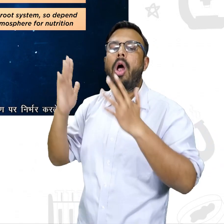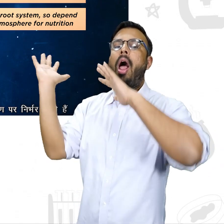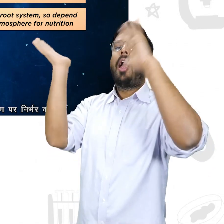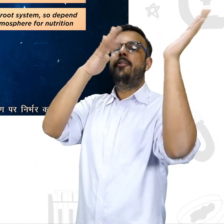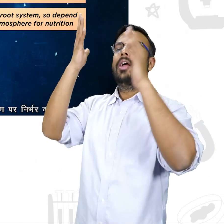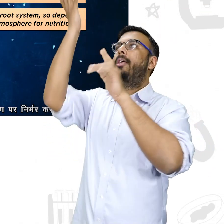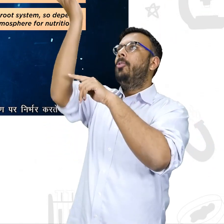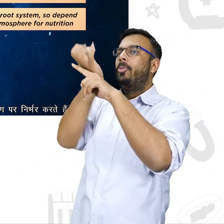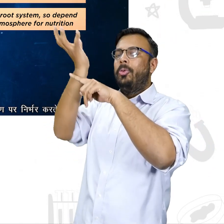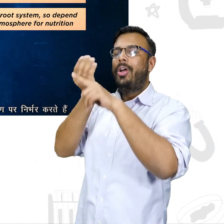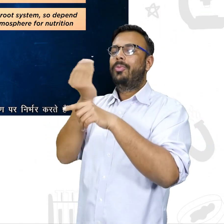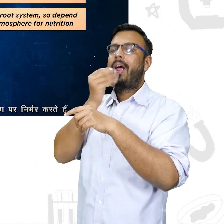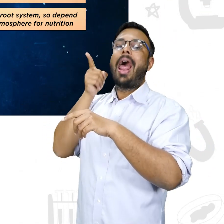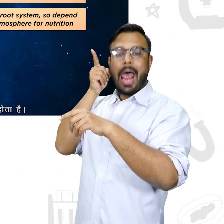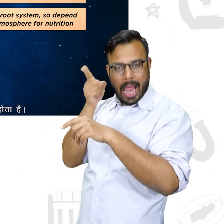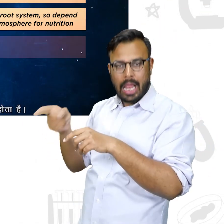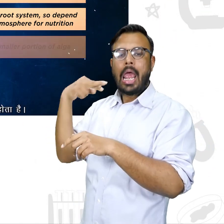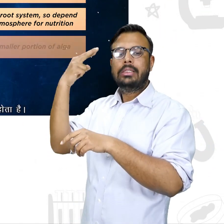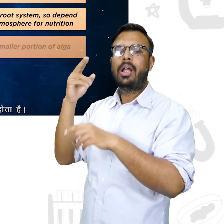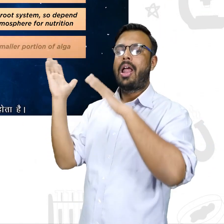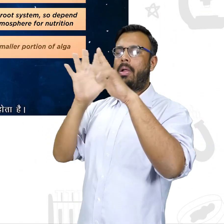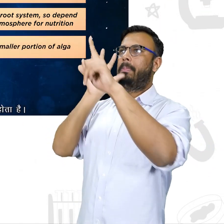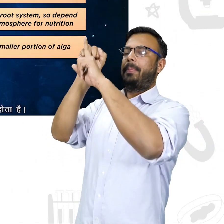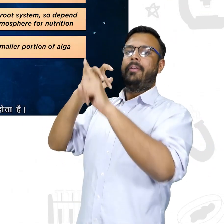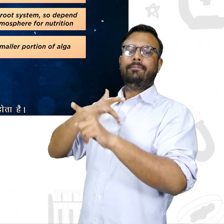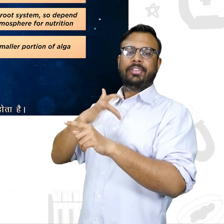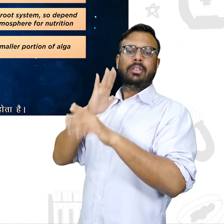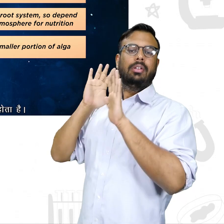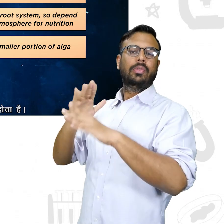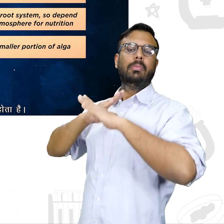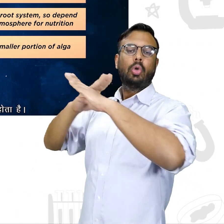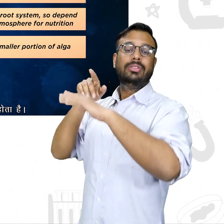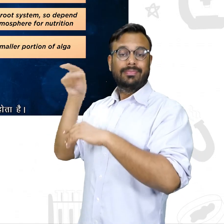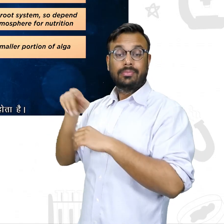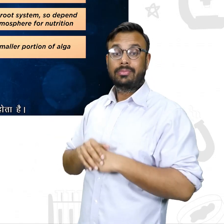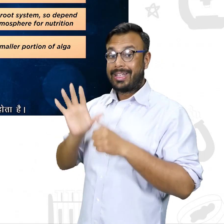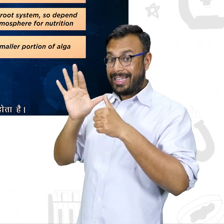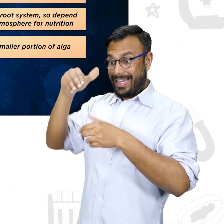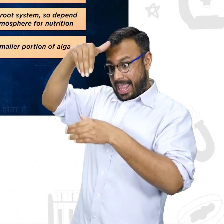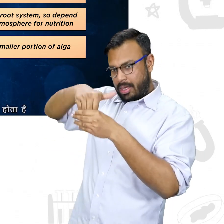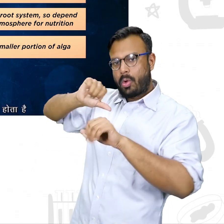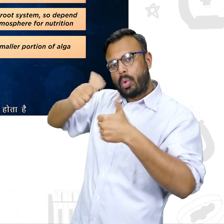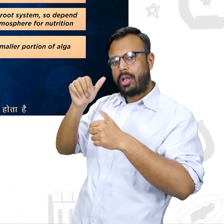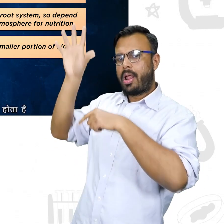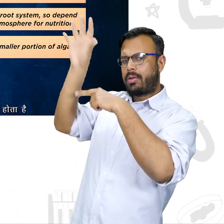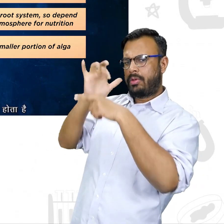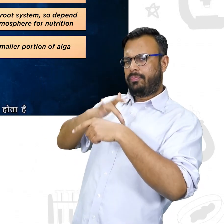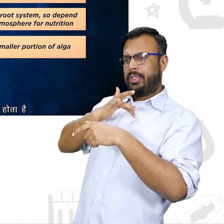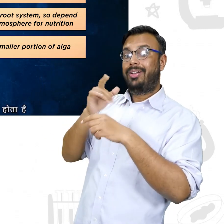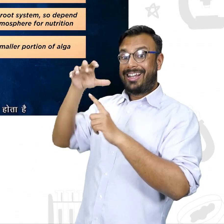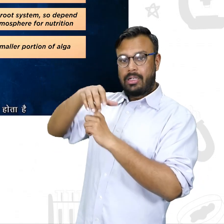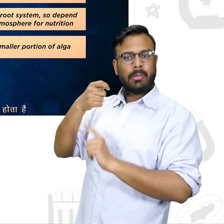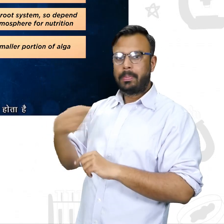on the atmosphere for their nutrition, and they have a smaller portion of algae in their thallus. So algae